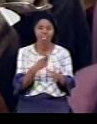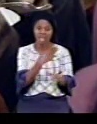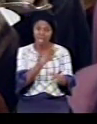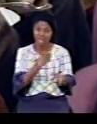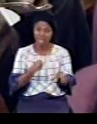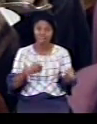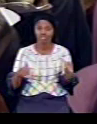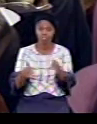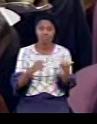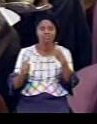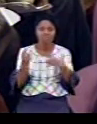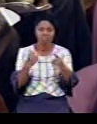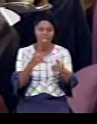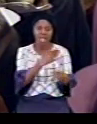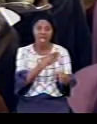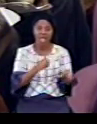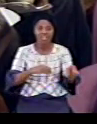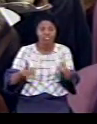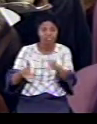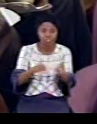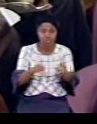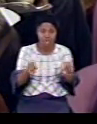and say it aloud